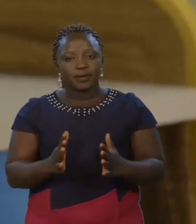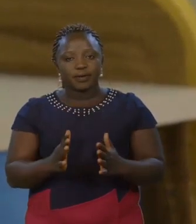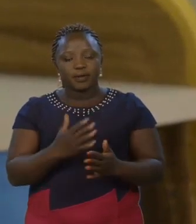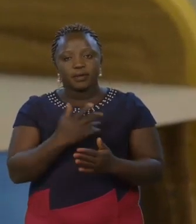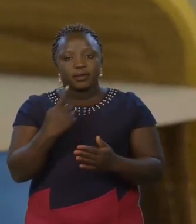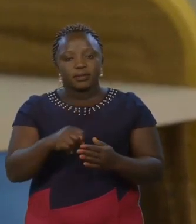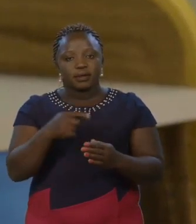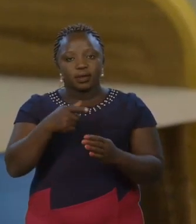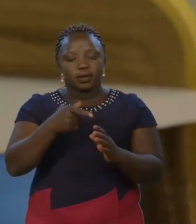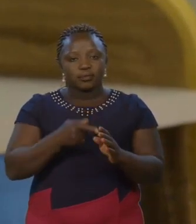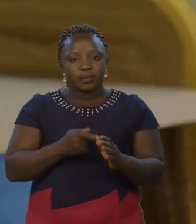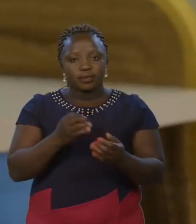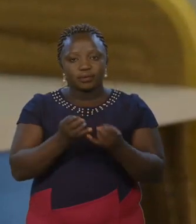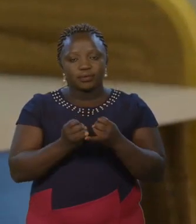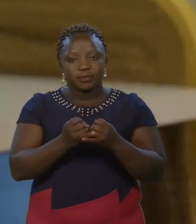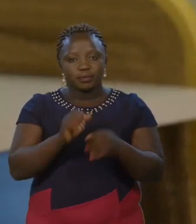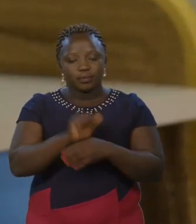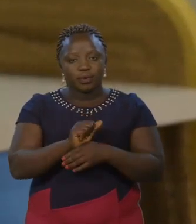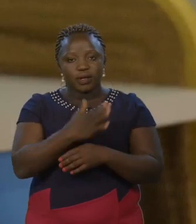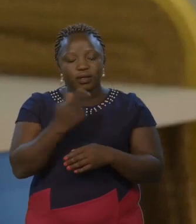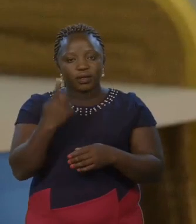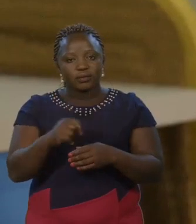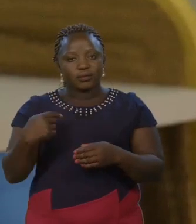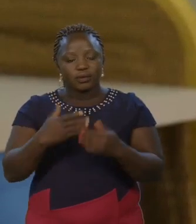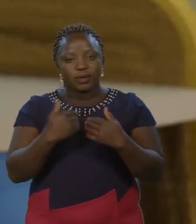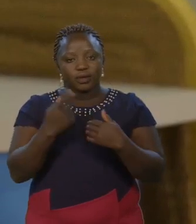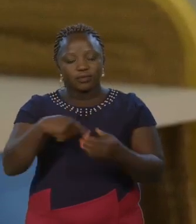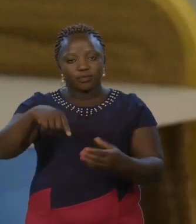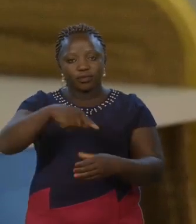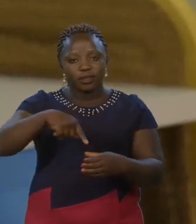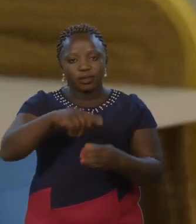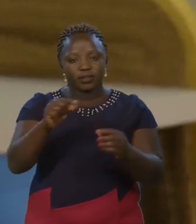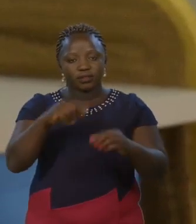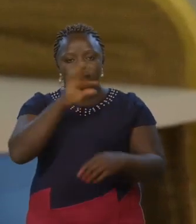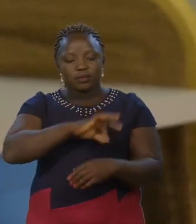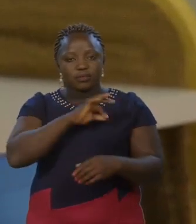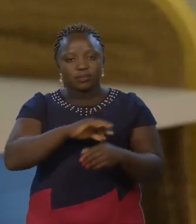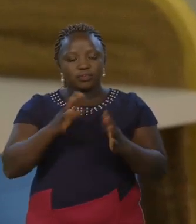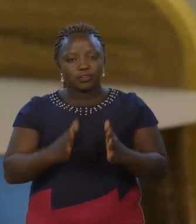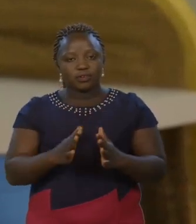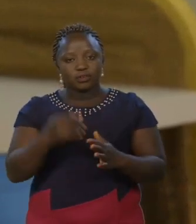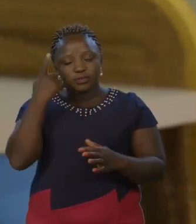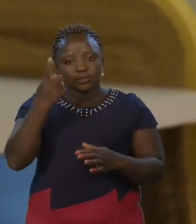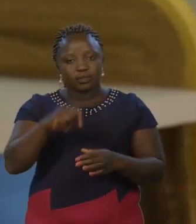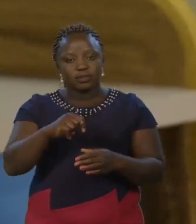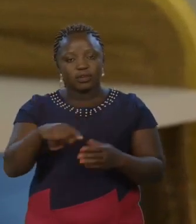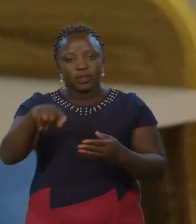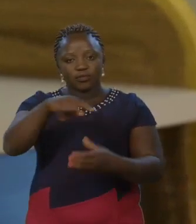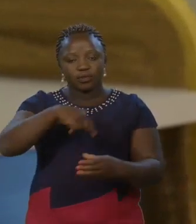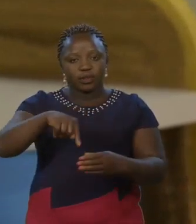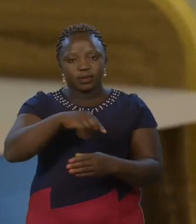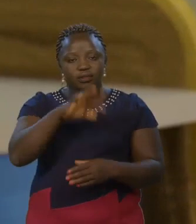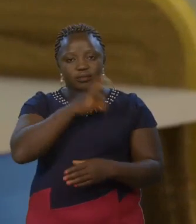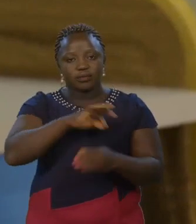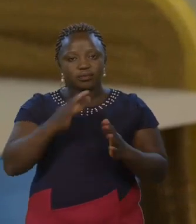the aluminum assembly and fabrication, then we have the vulcanizing beneficiaries. So for the